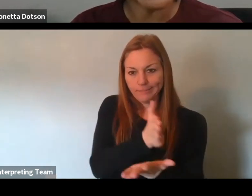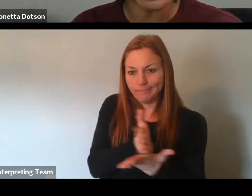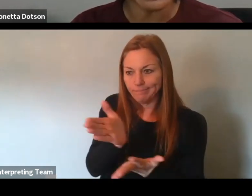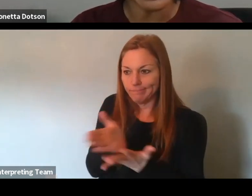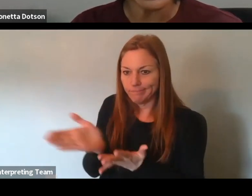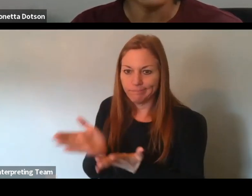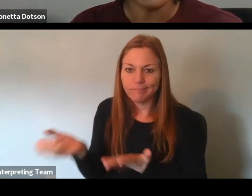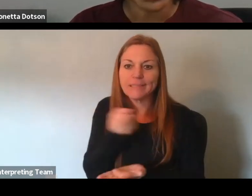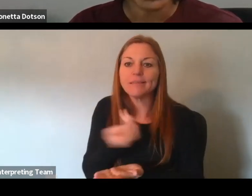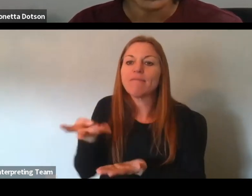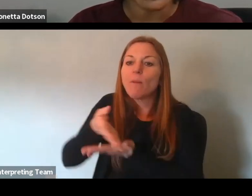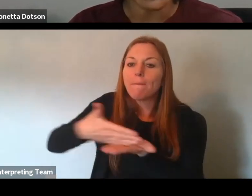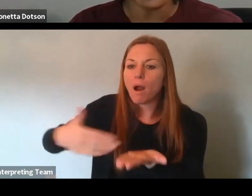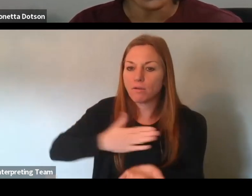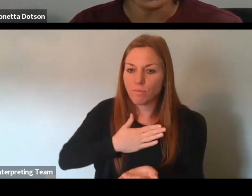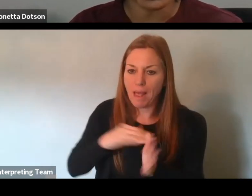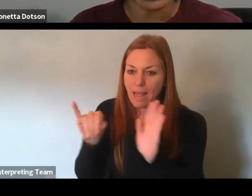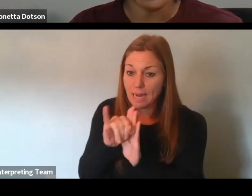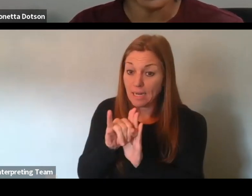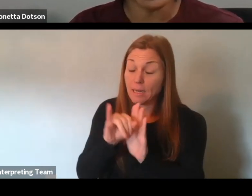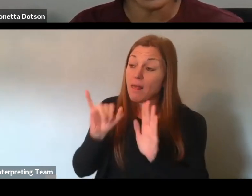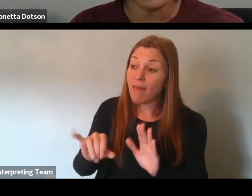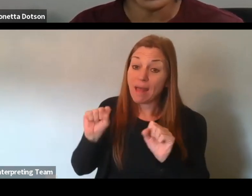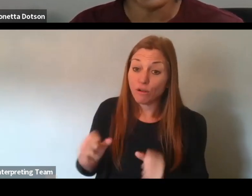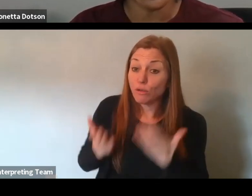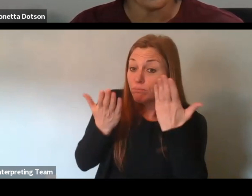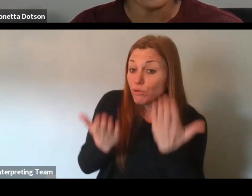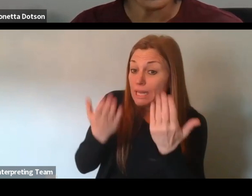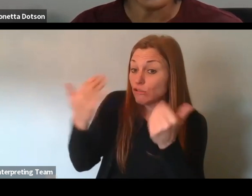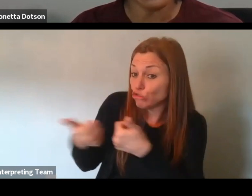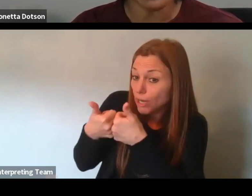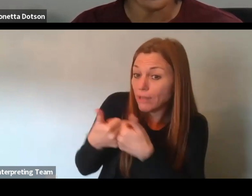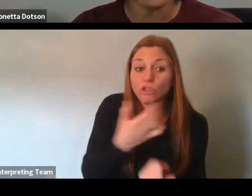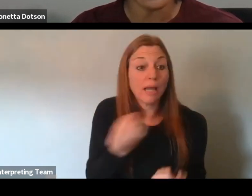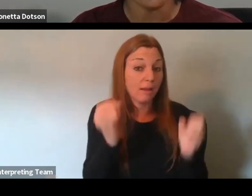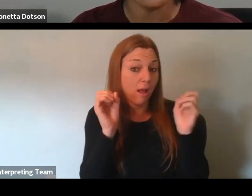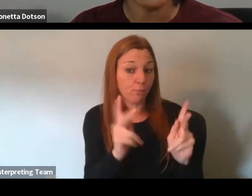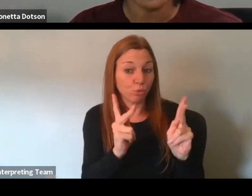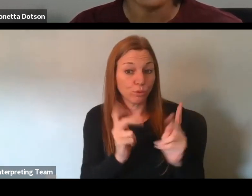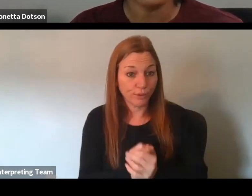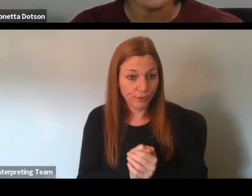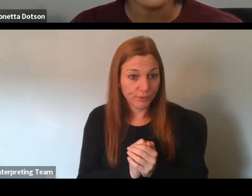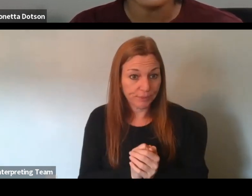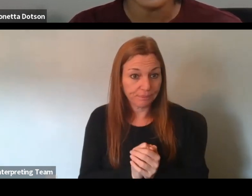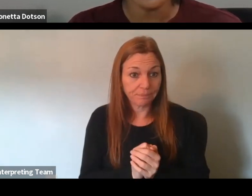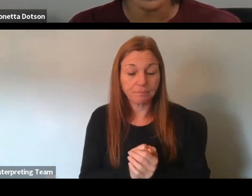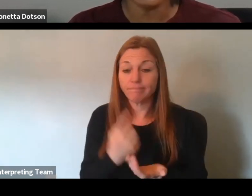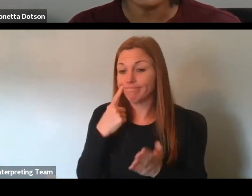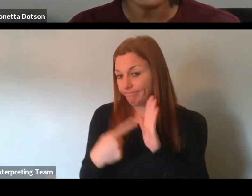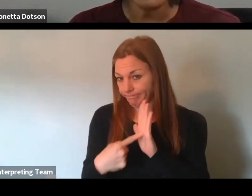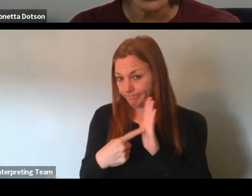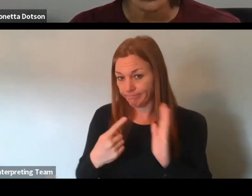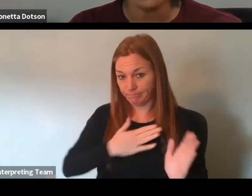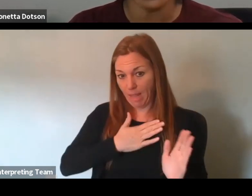opportunities because of their multiple identities. So for the work that I'm doing, I think in particular about the